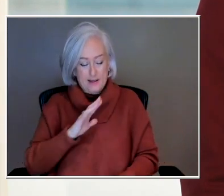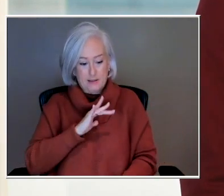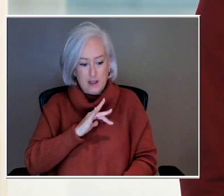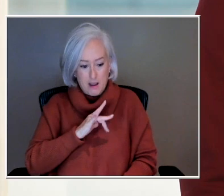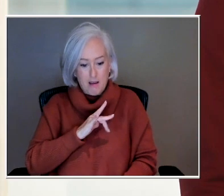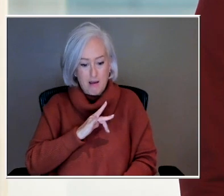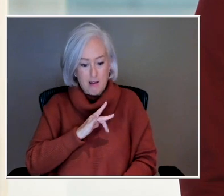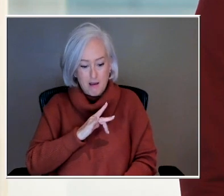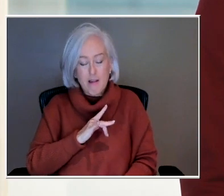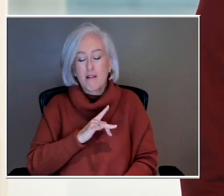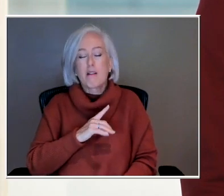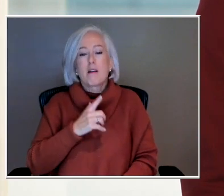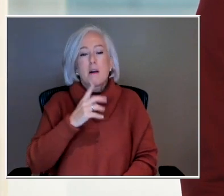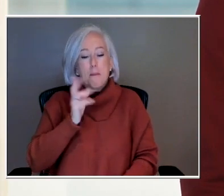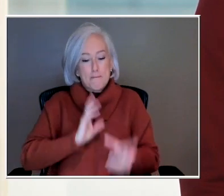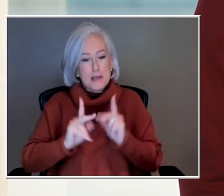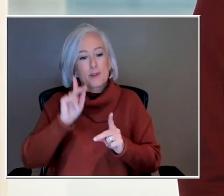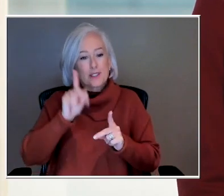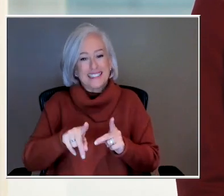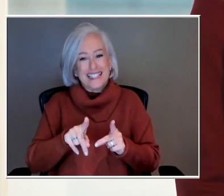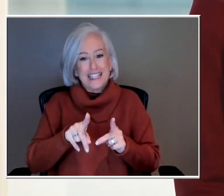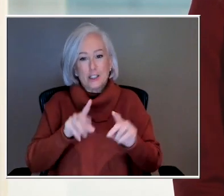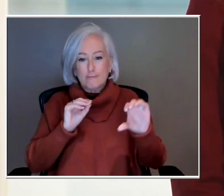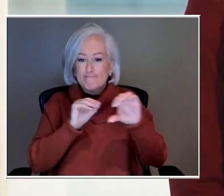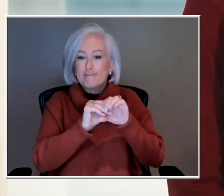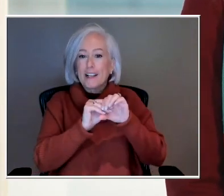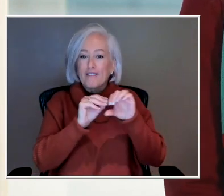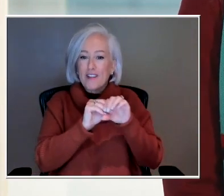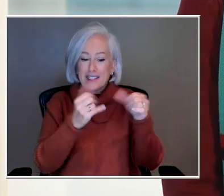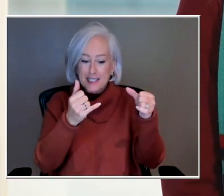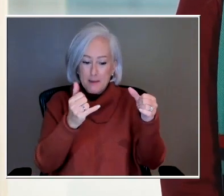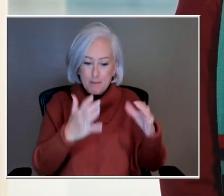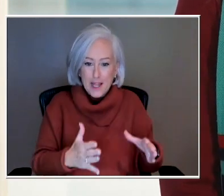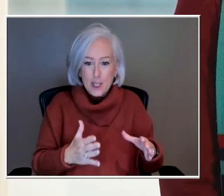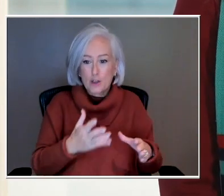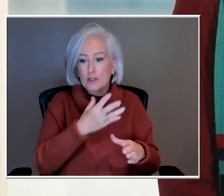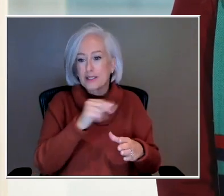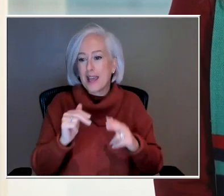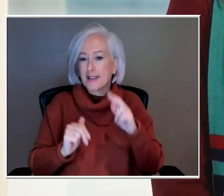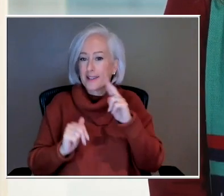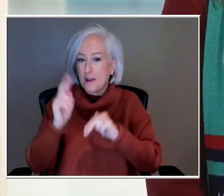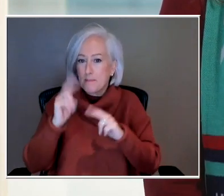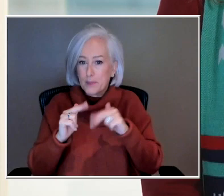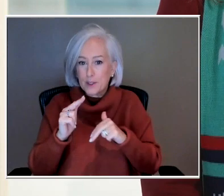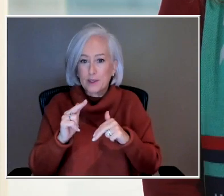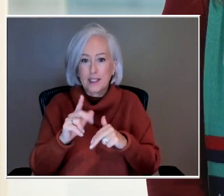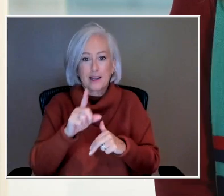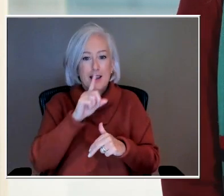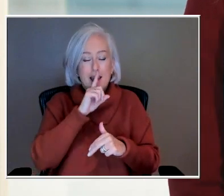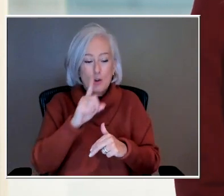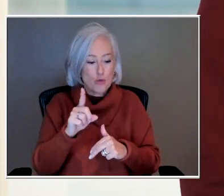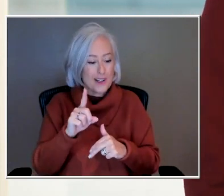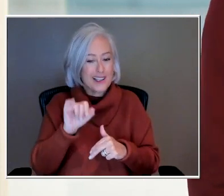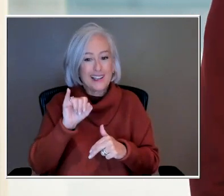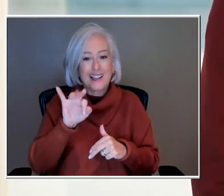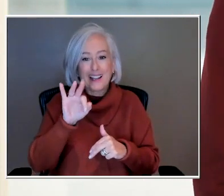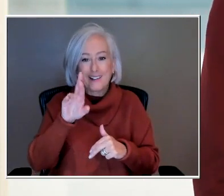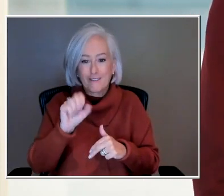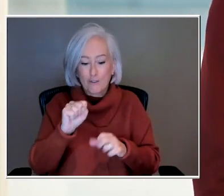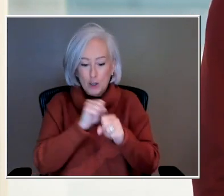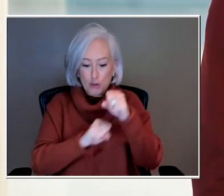invest in players, in facilities, and just in really in infrastructure broadly in order to be able to compete. And I